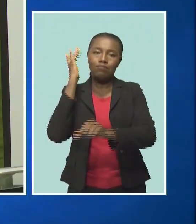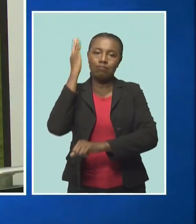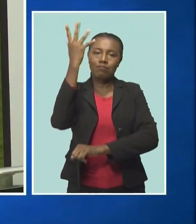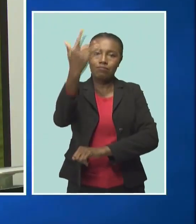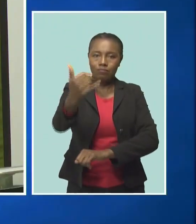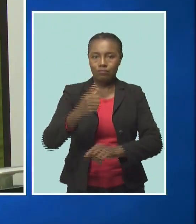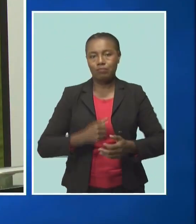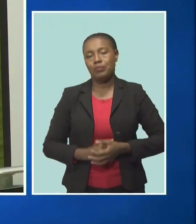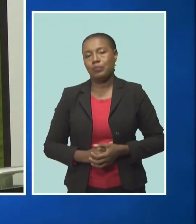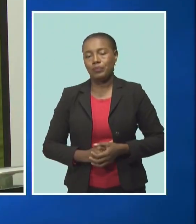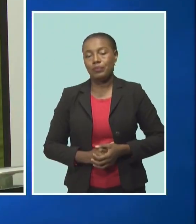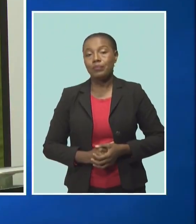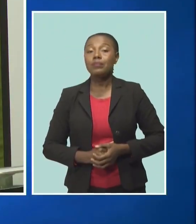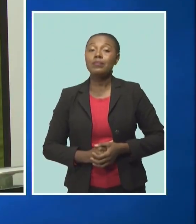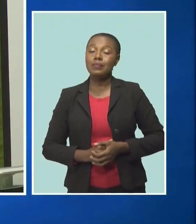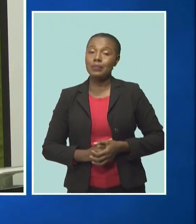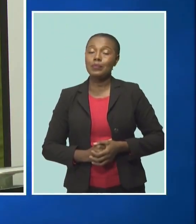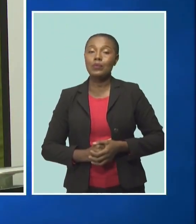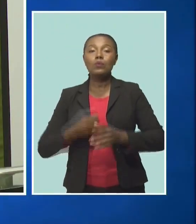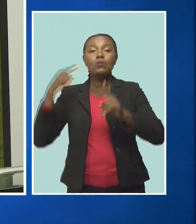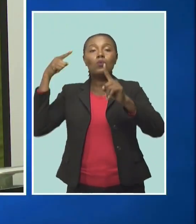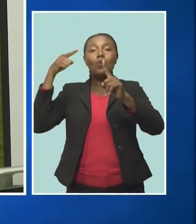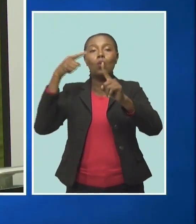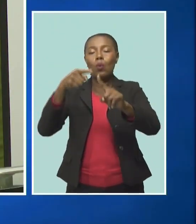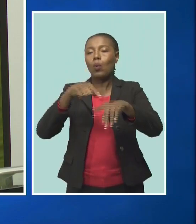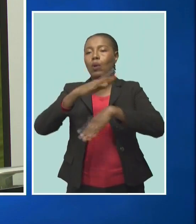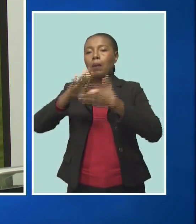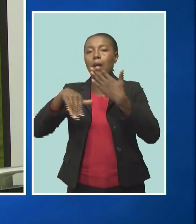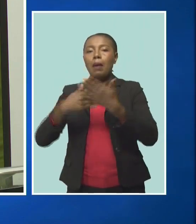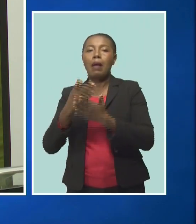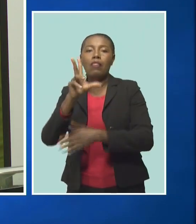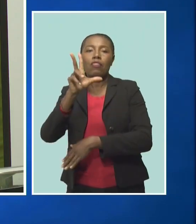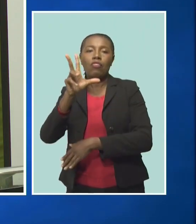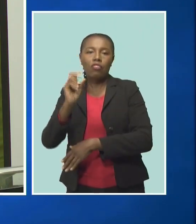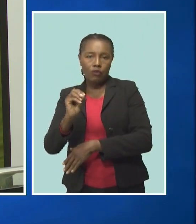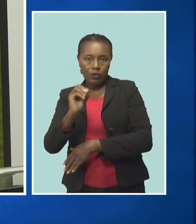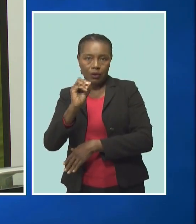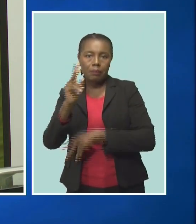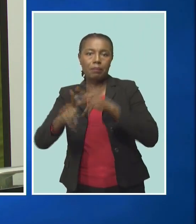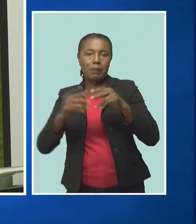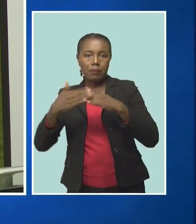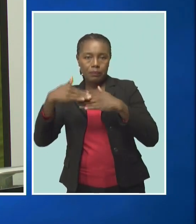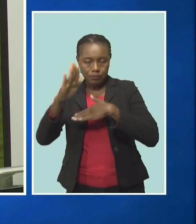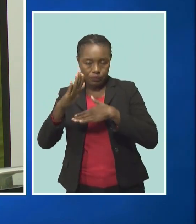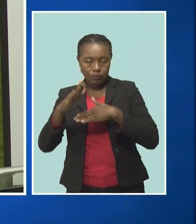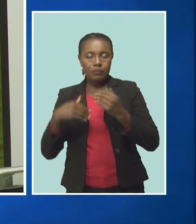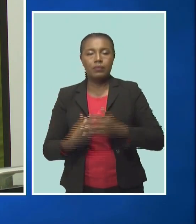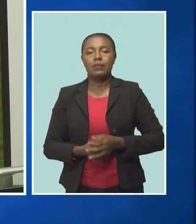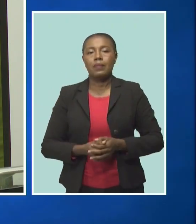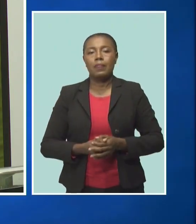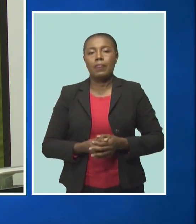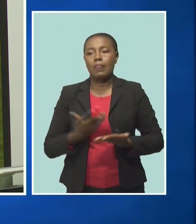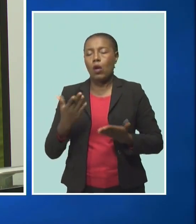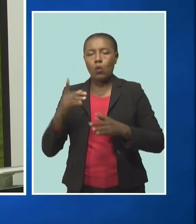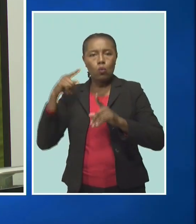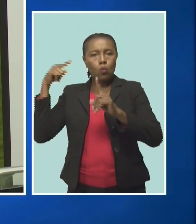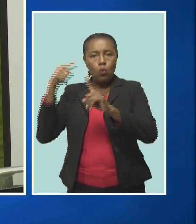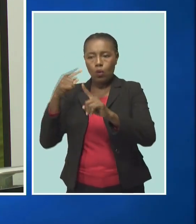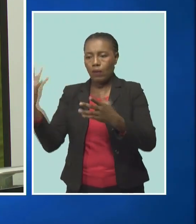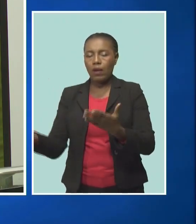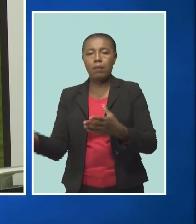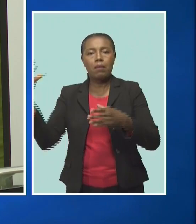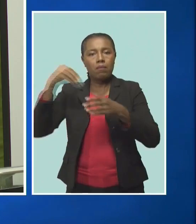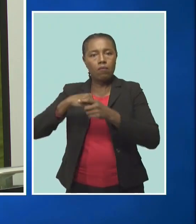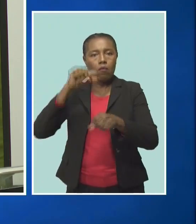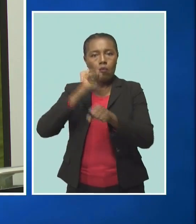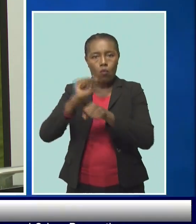the goal of the employment of 30%, in excess of 30 persons We are going to have